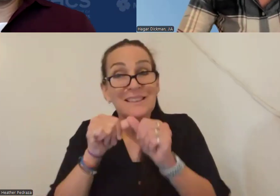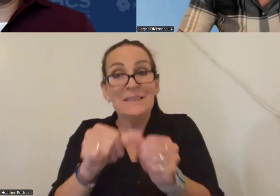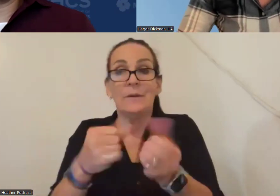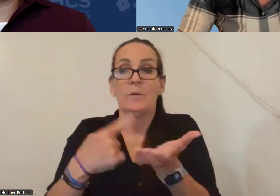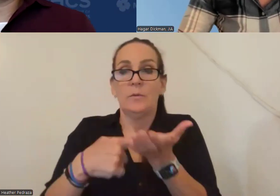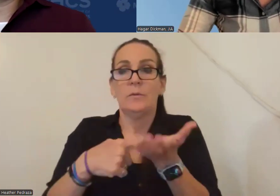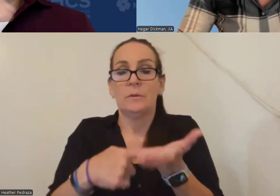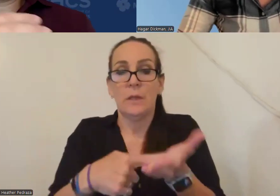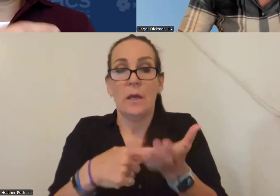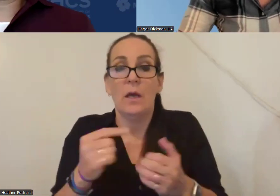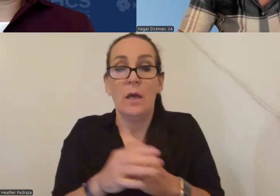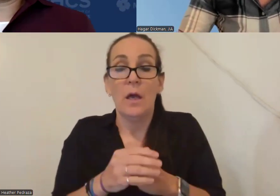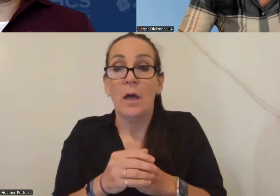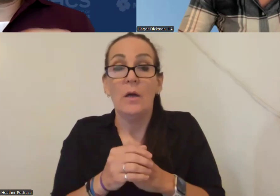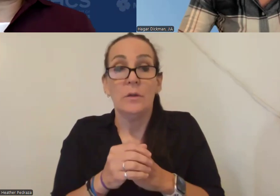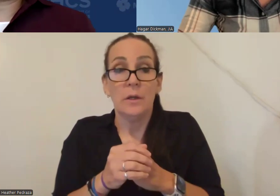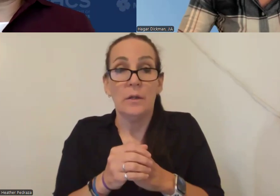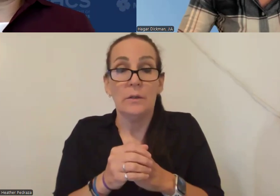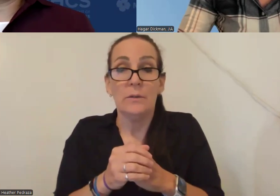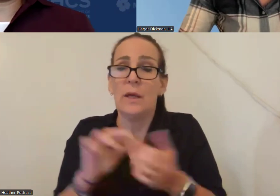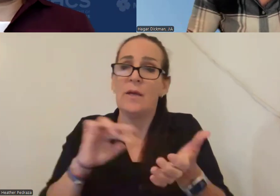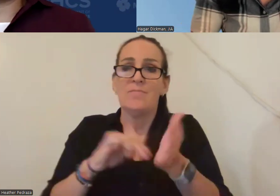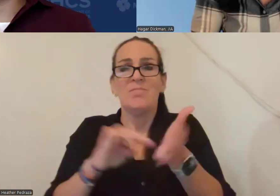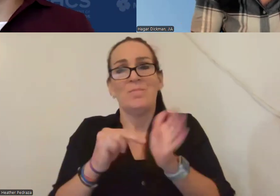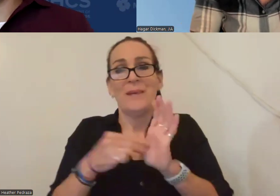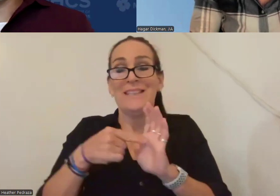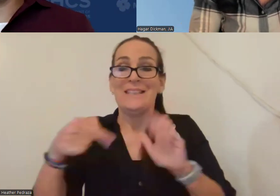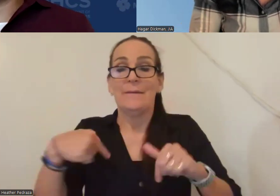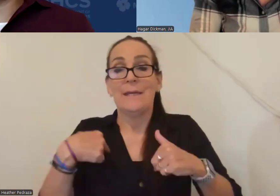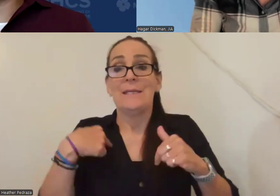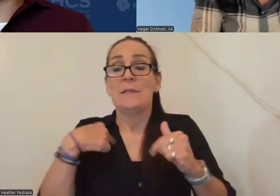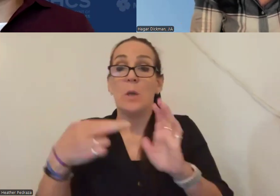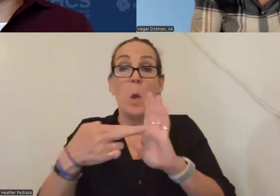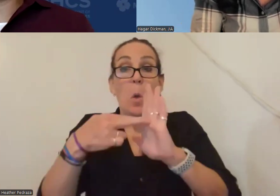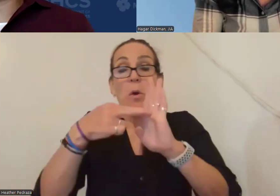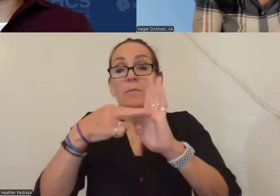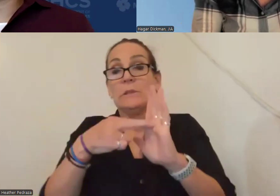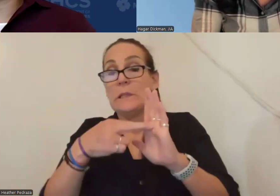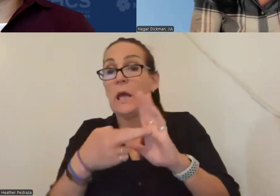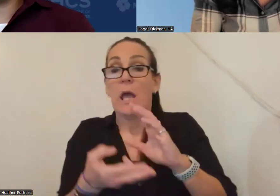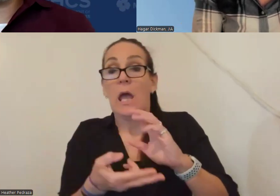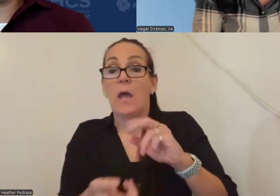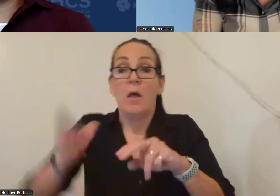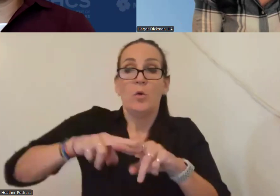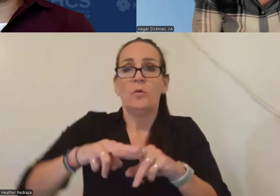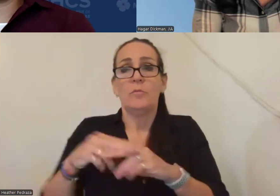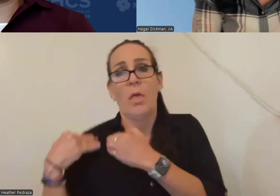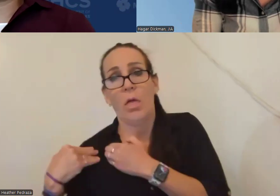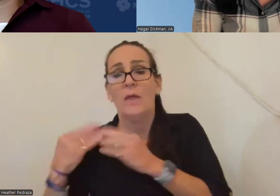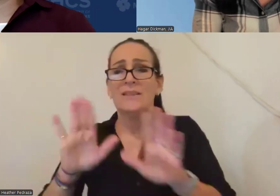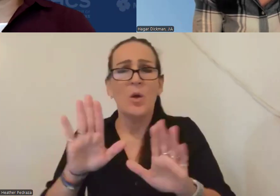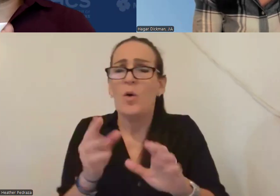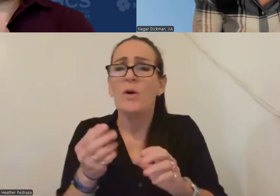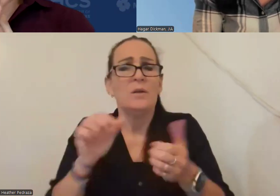that this doesn't represent added burden for the member. It's meant to reduce burden. We're